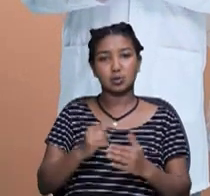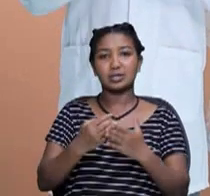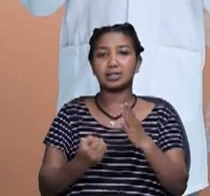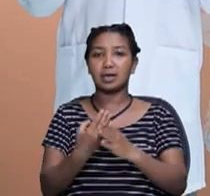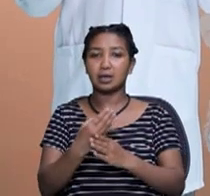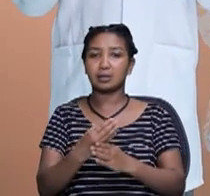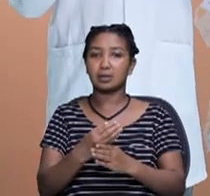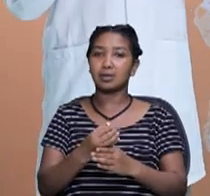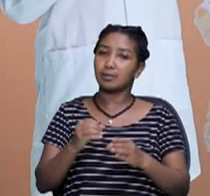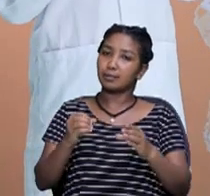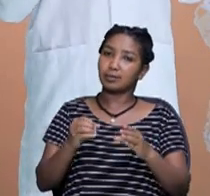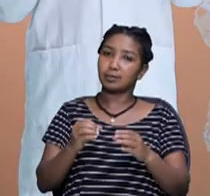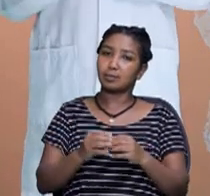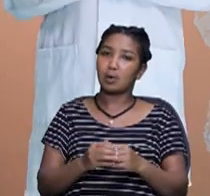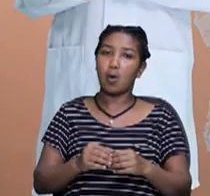secrete